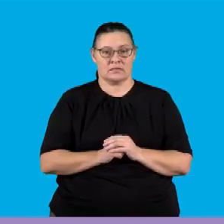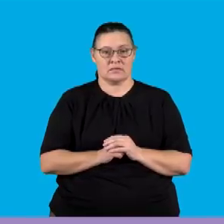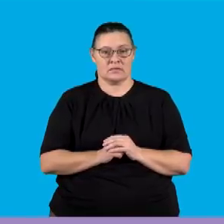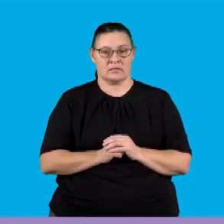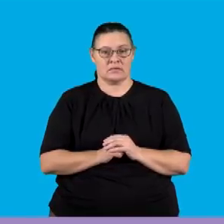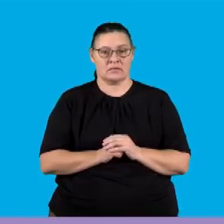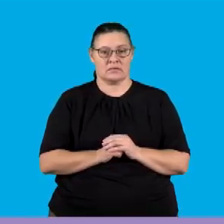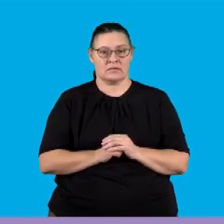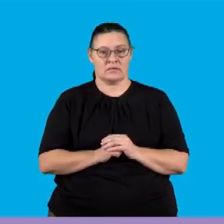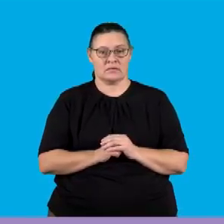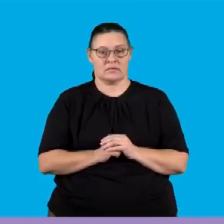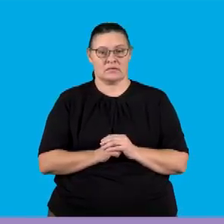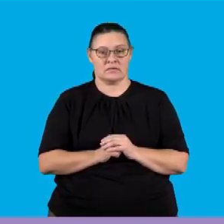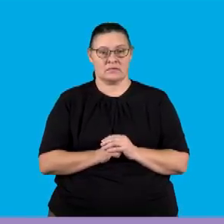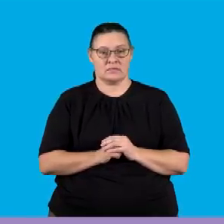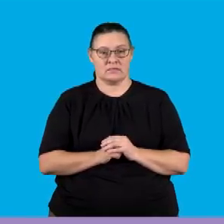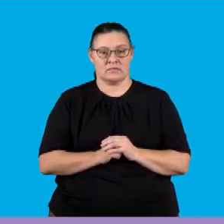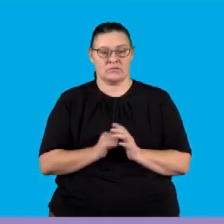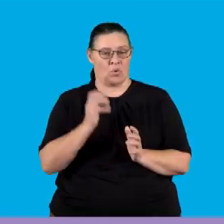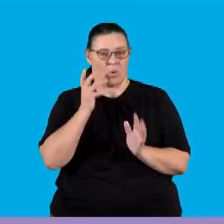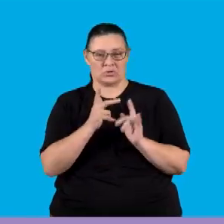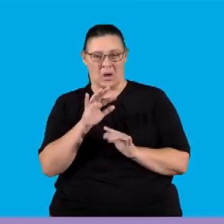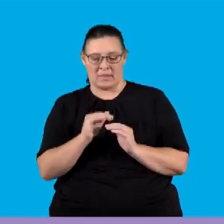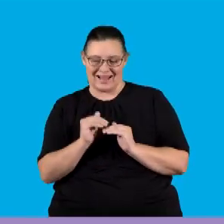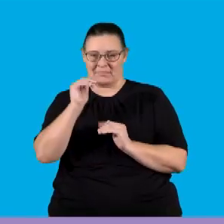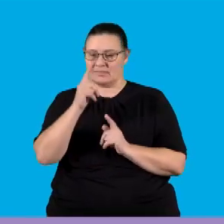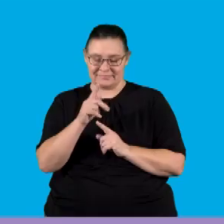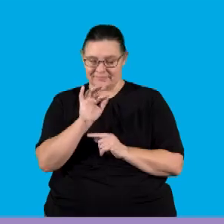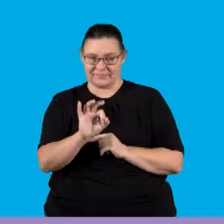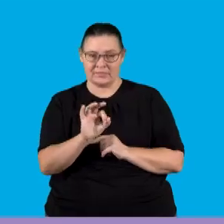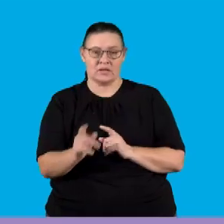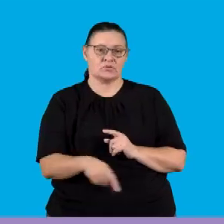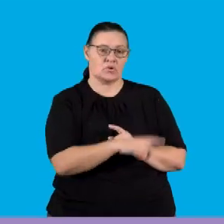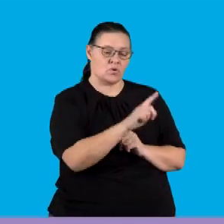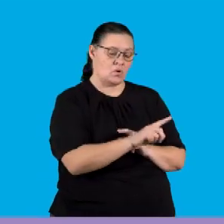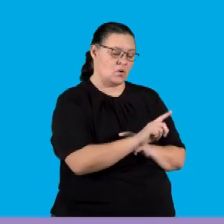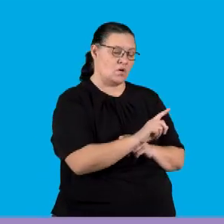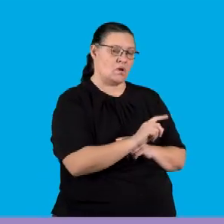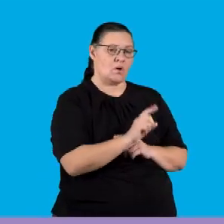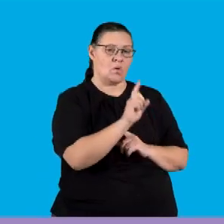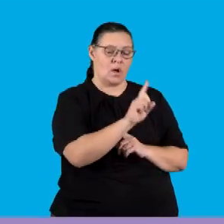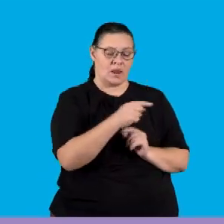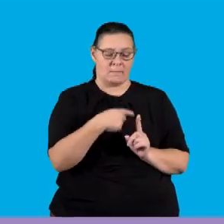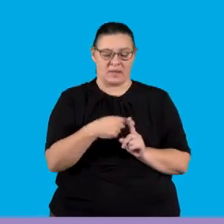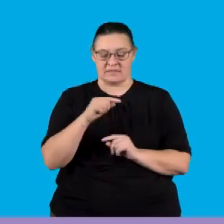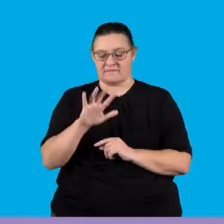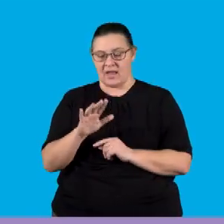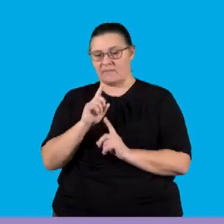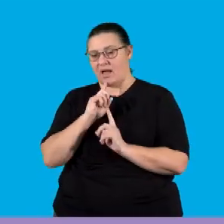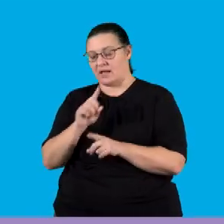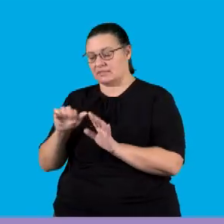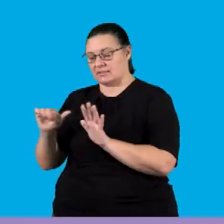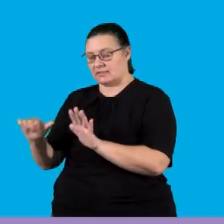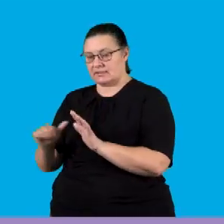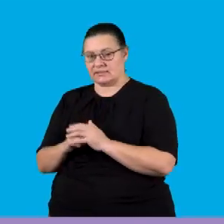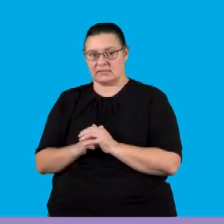Let's just write that y more so that it doesn't confuse our output values. So right, 1 plus 5,